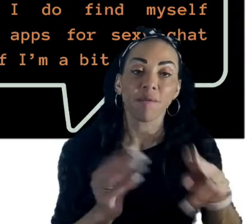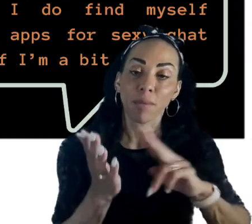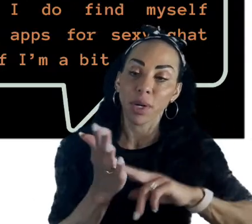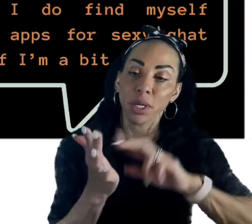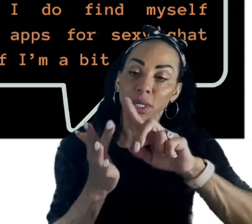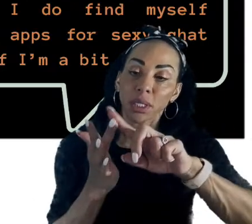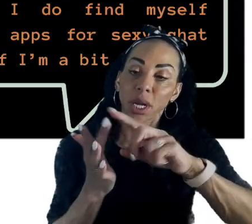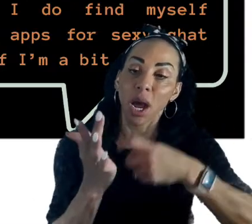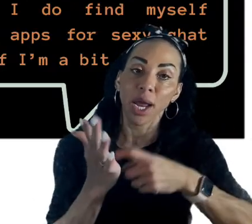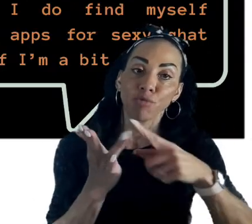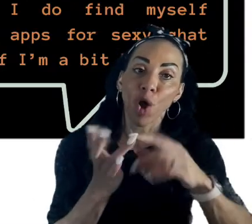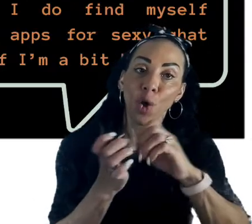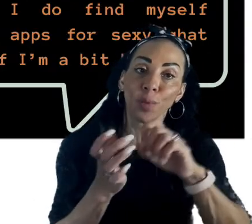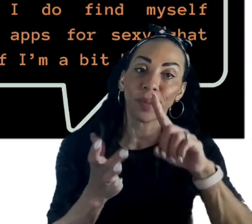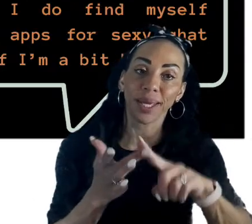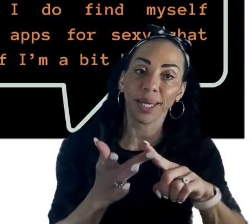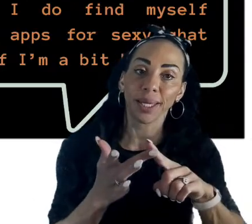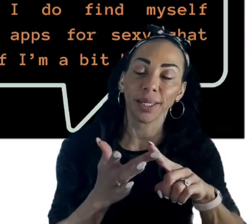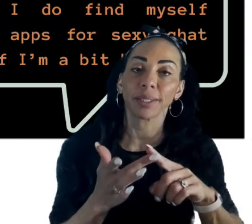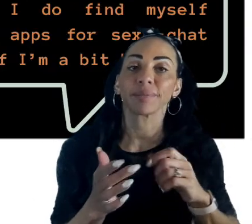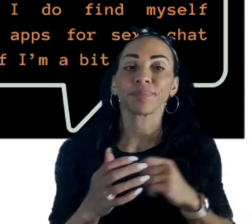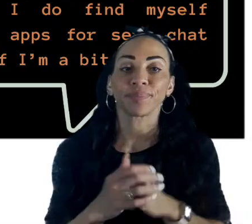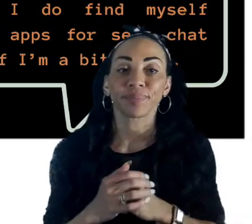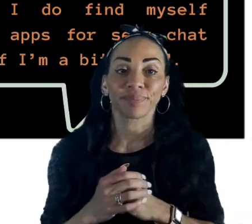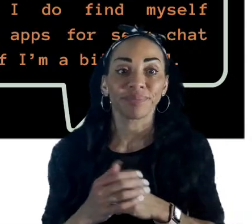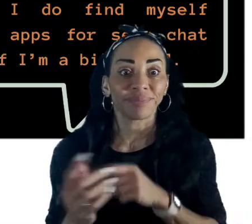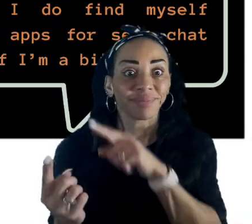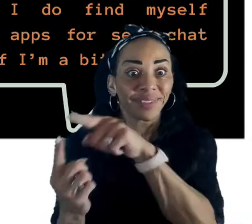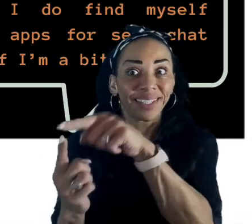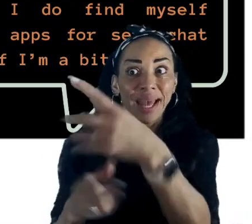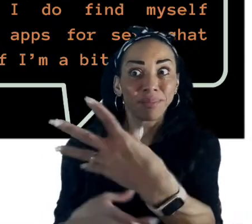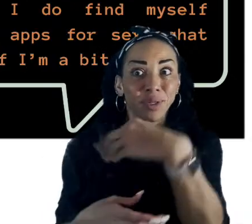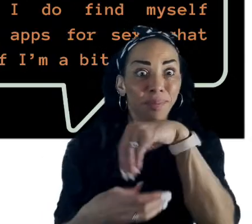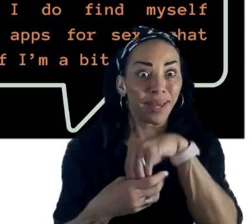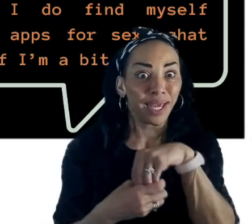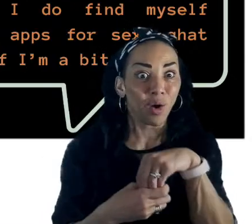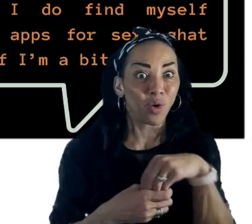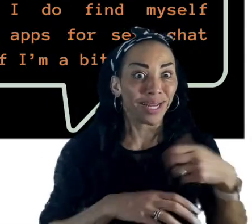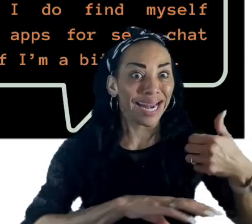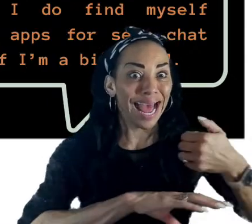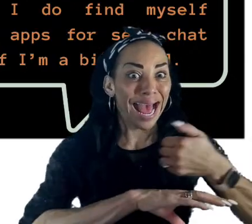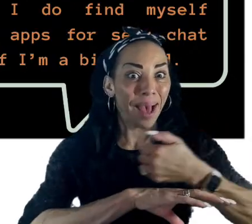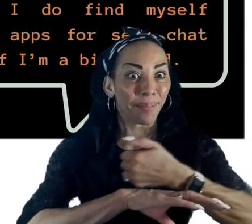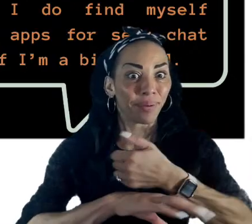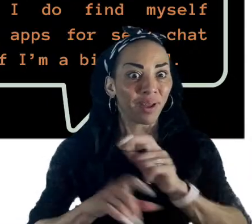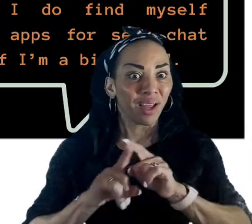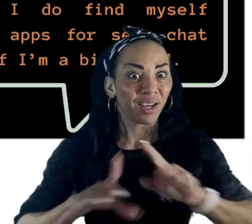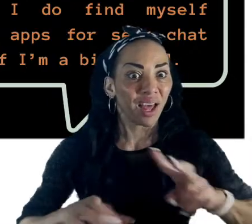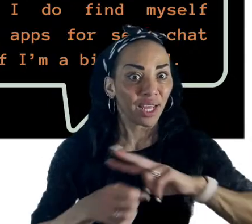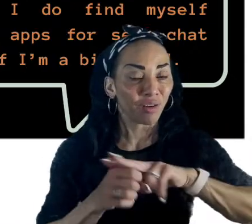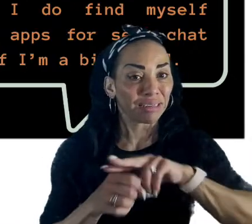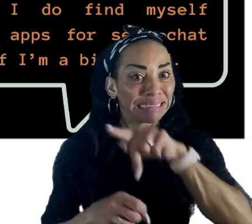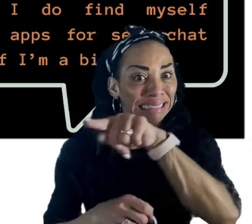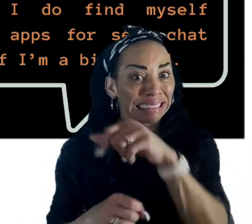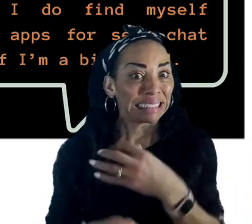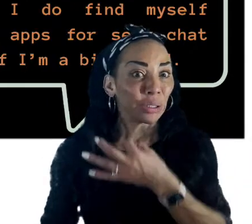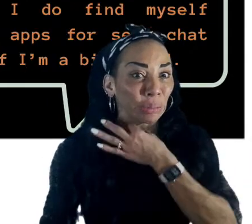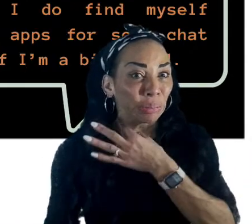for them, you know, to be on an app like Grindr actually would be very dangerous in their